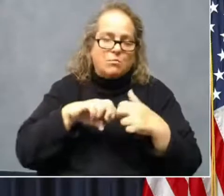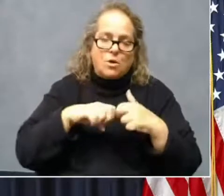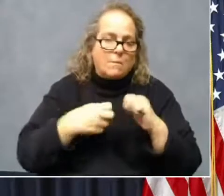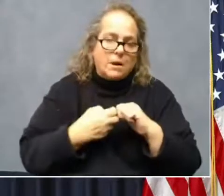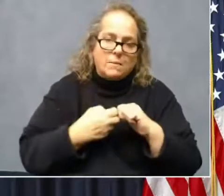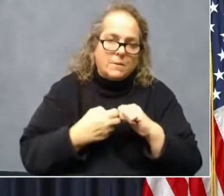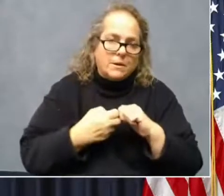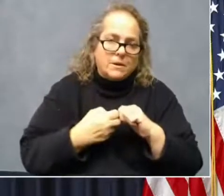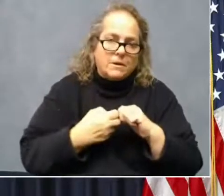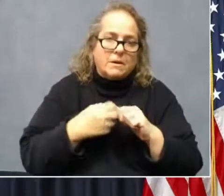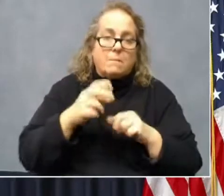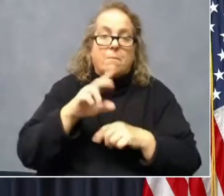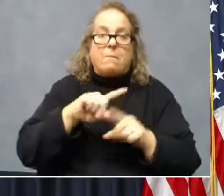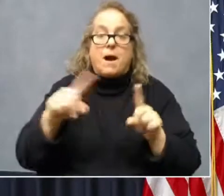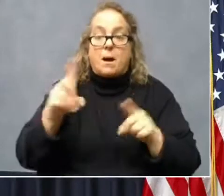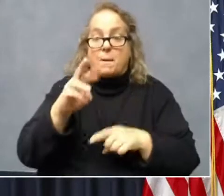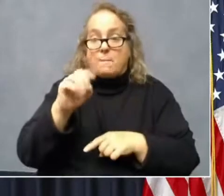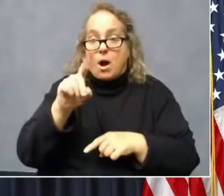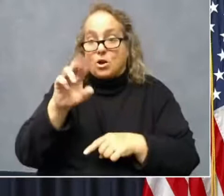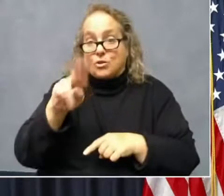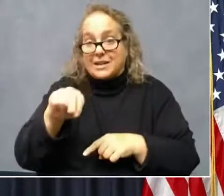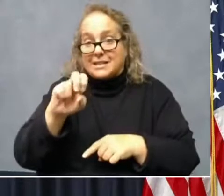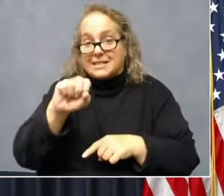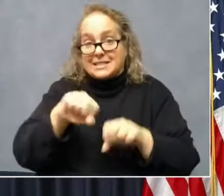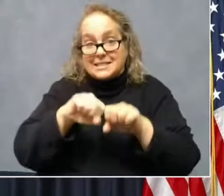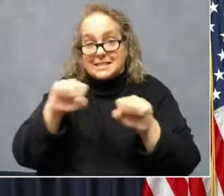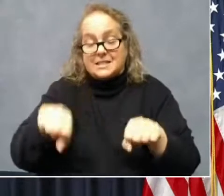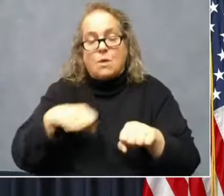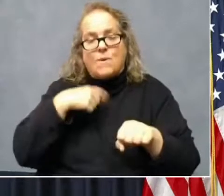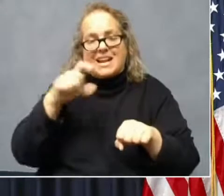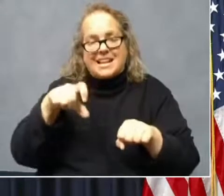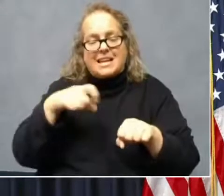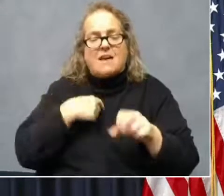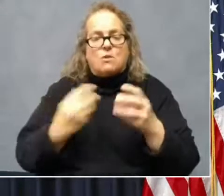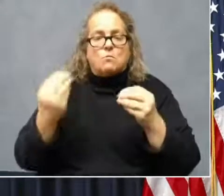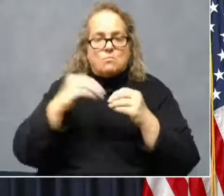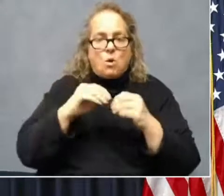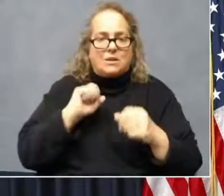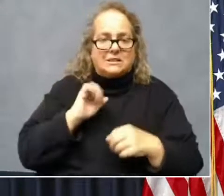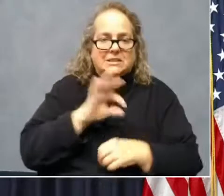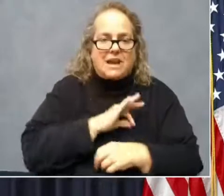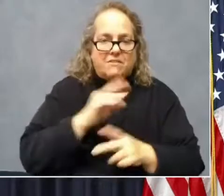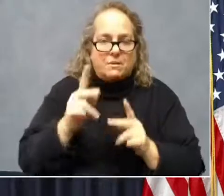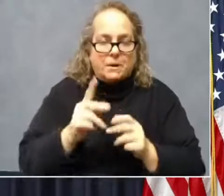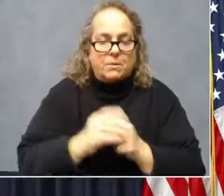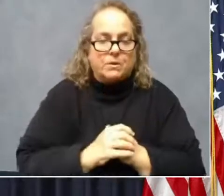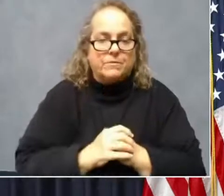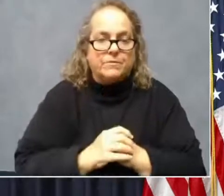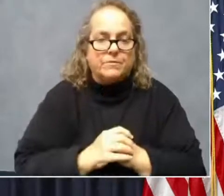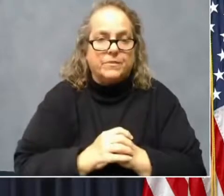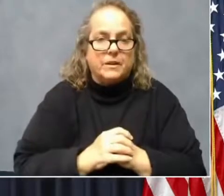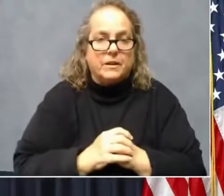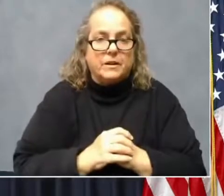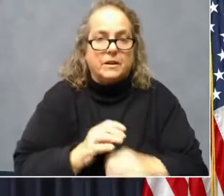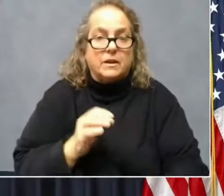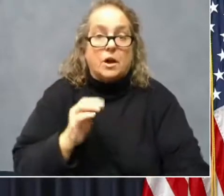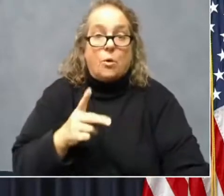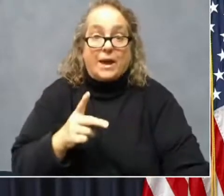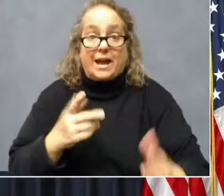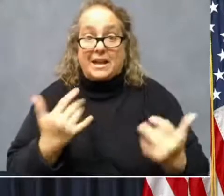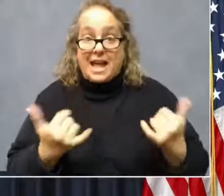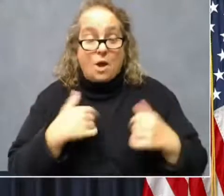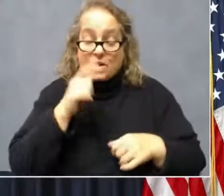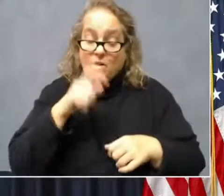staffing, we'd be in an even better place. All right, no one said we always had to take up the full